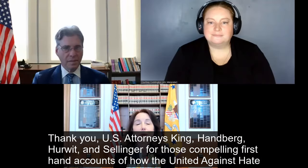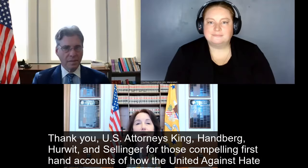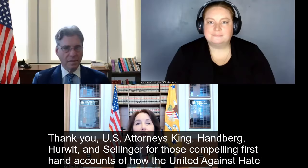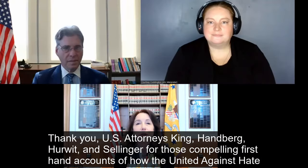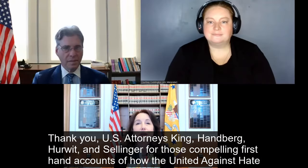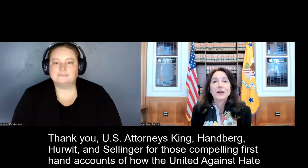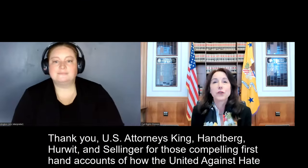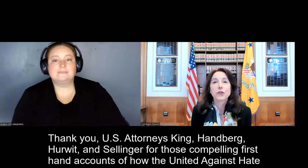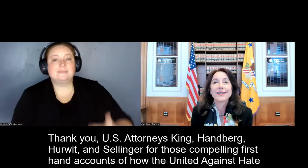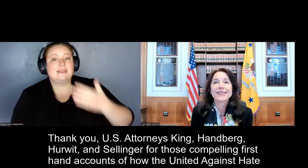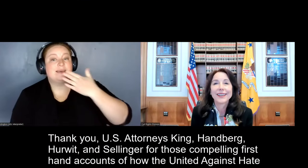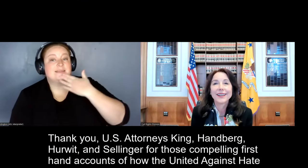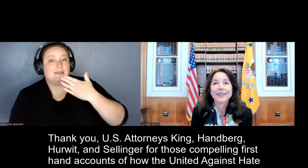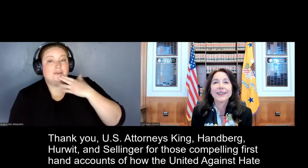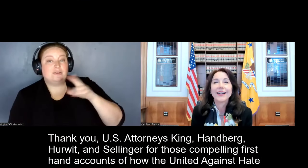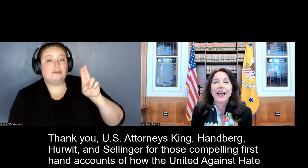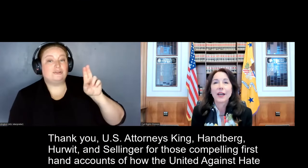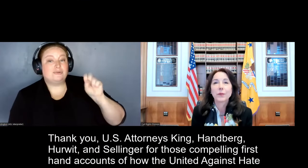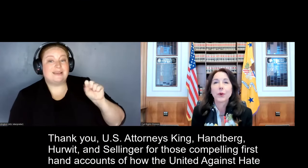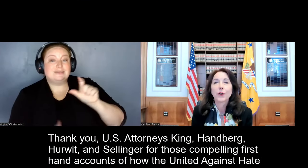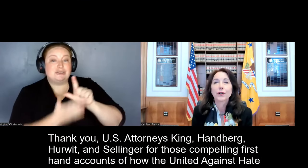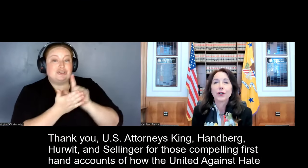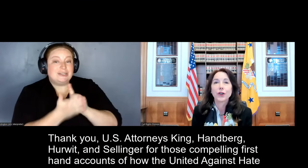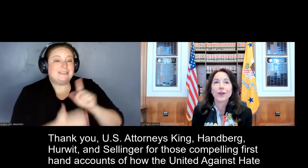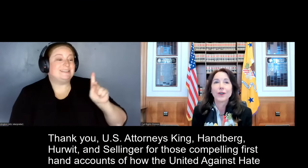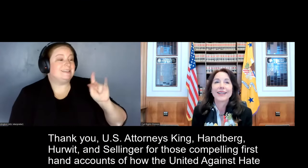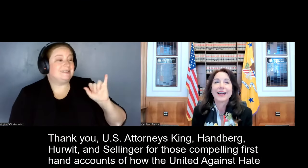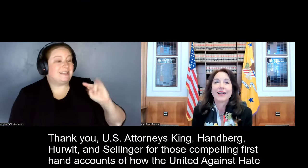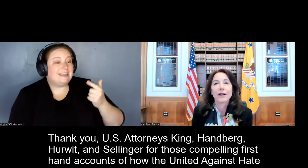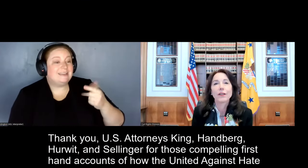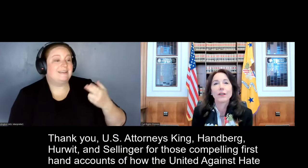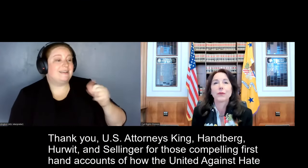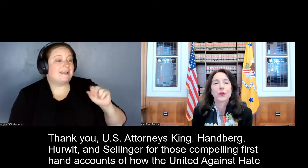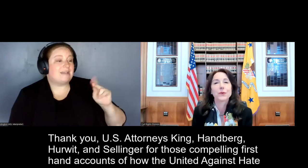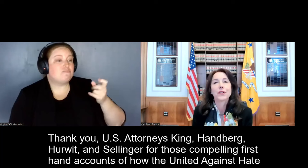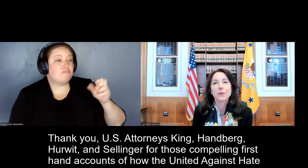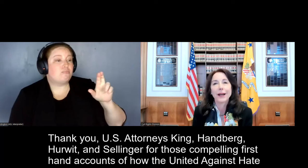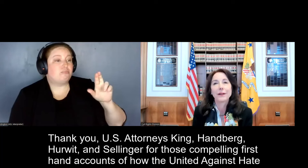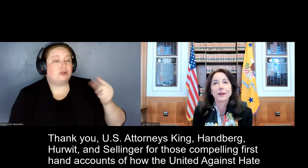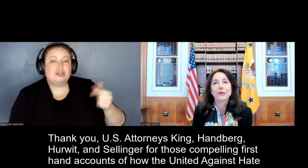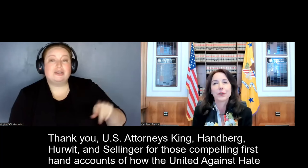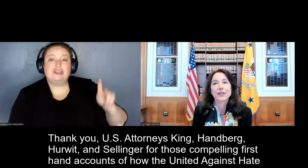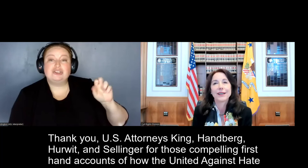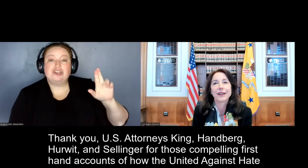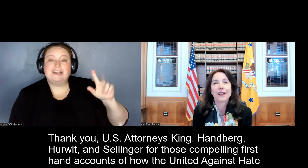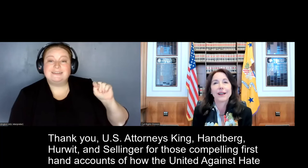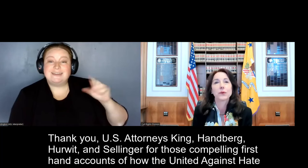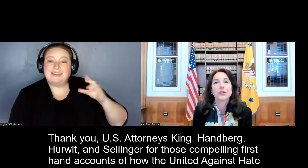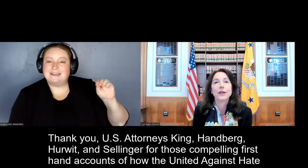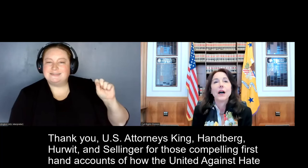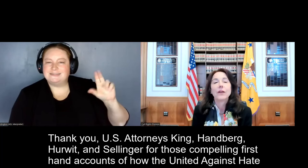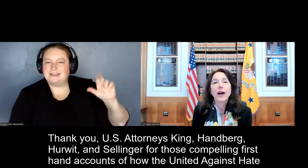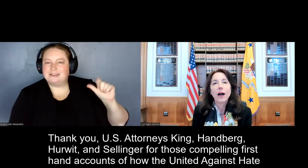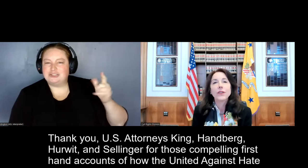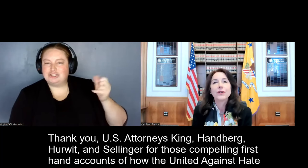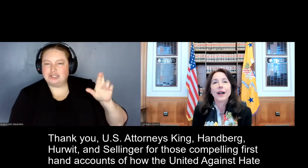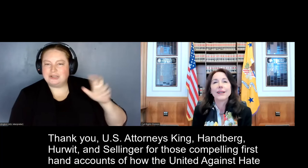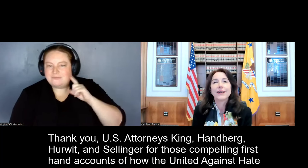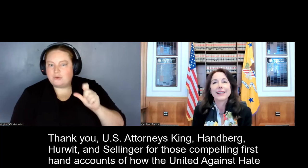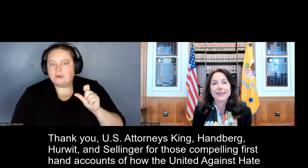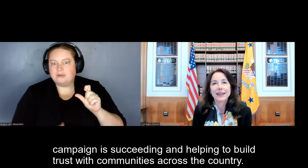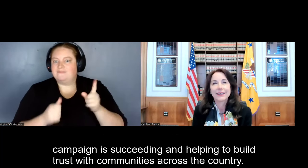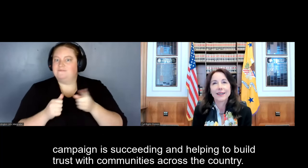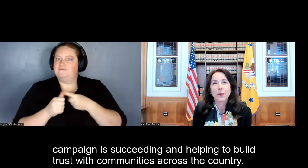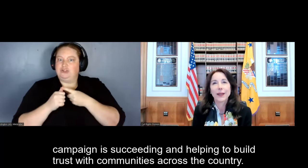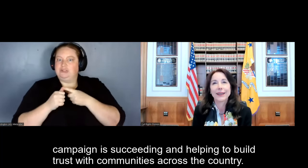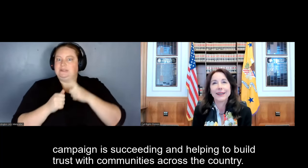Thank you, U.S. Attorneys King, Hanberg, Curitt, and Selinger for those compelling firsthand accounts of how the